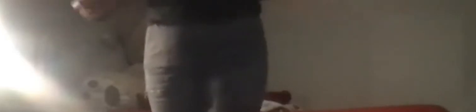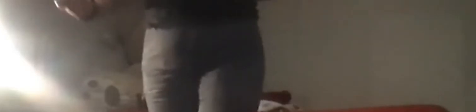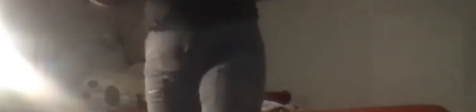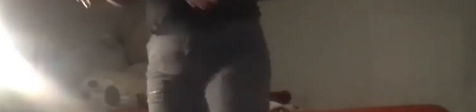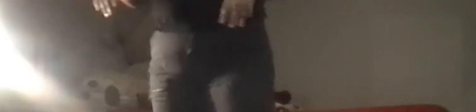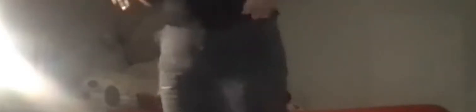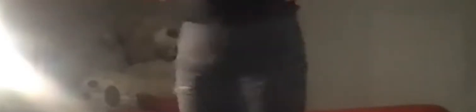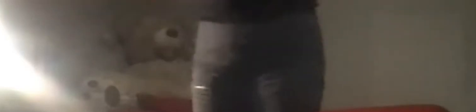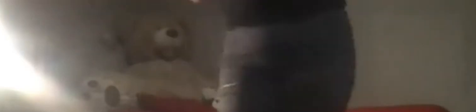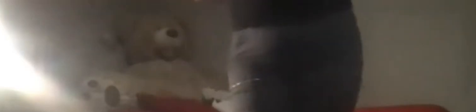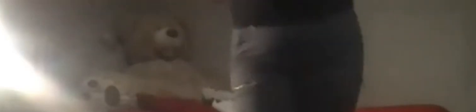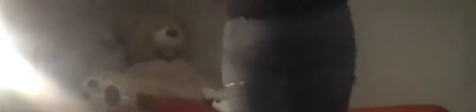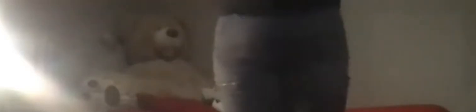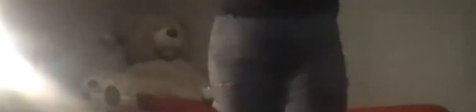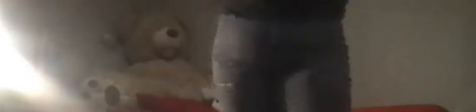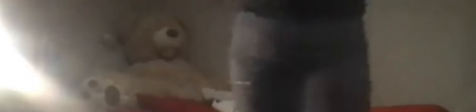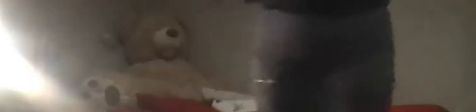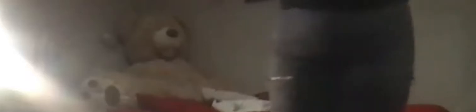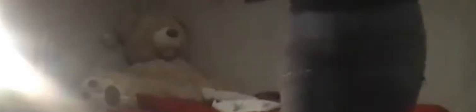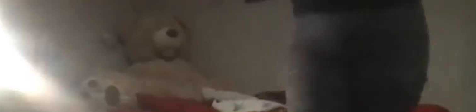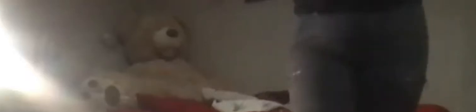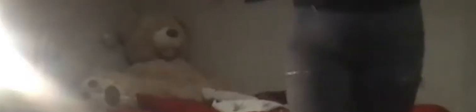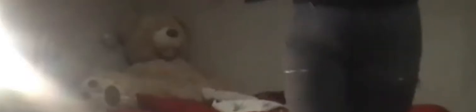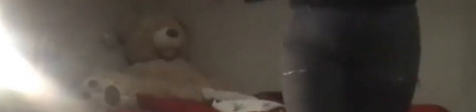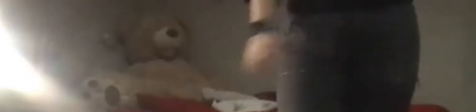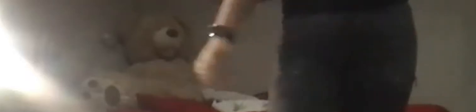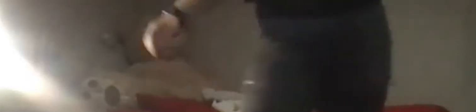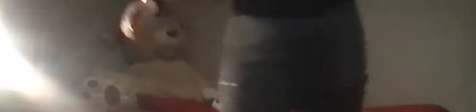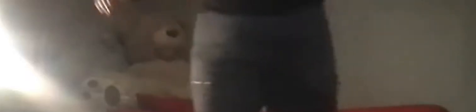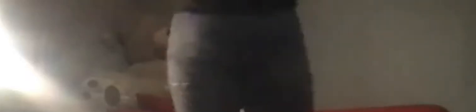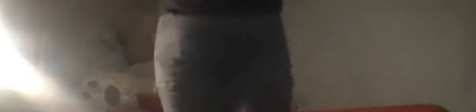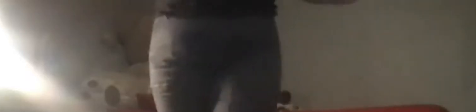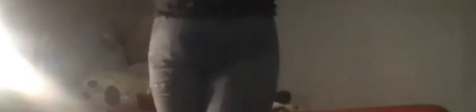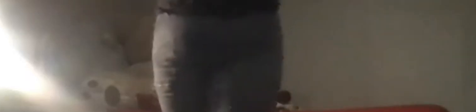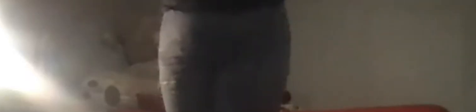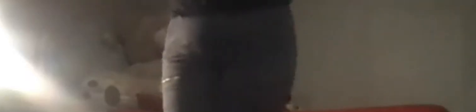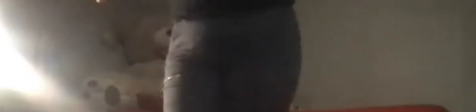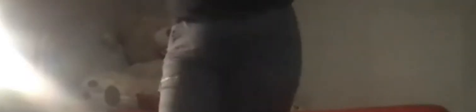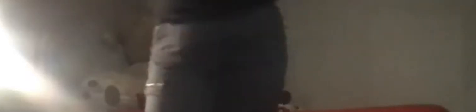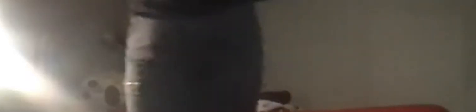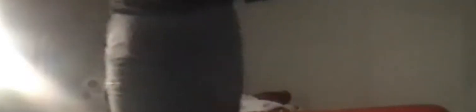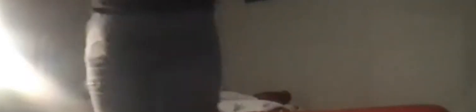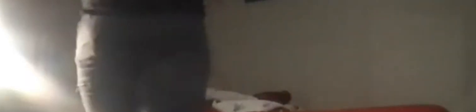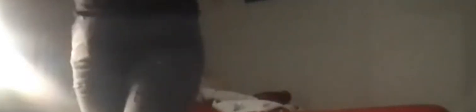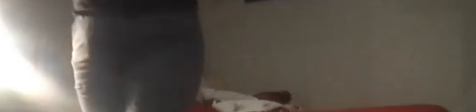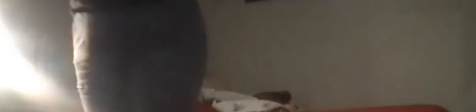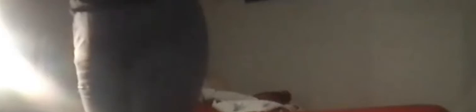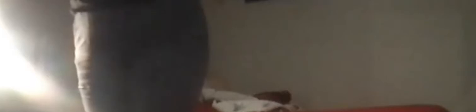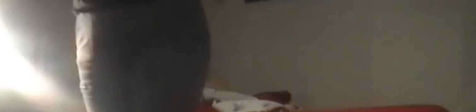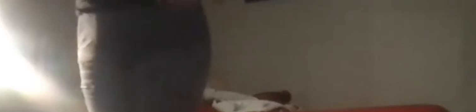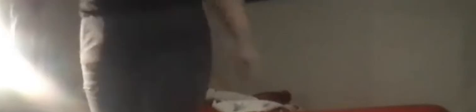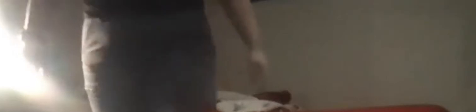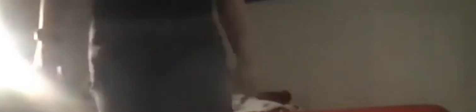forget. 1, 2, 3, 4, 5, Girl, just take my hand 7. and let